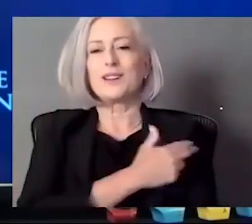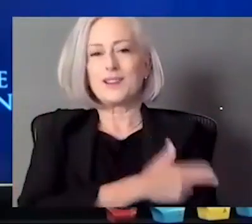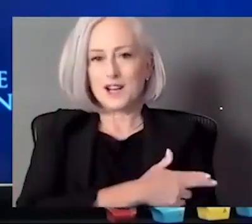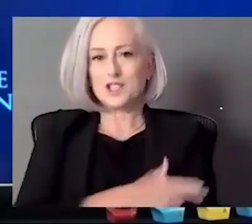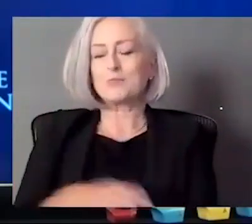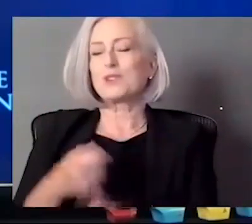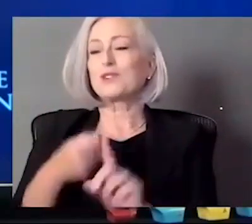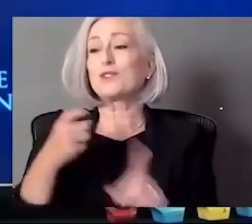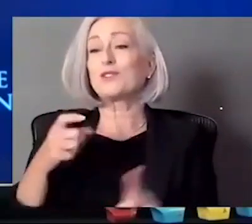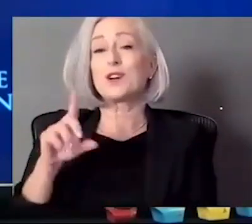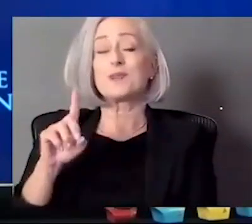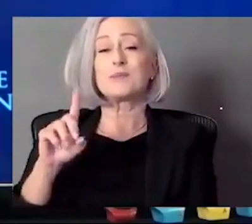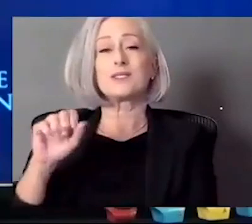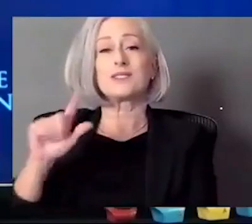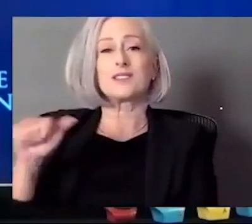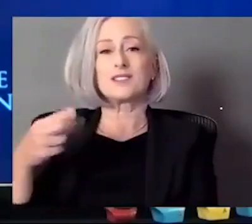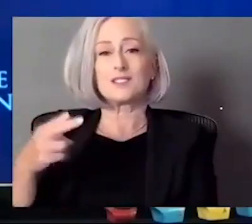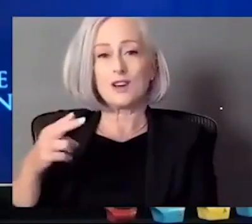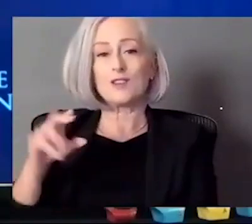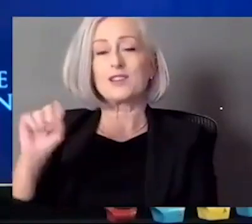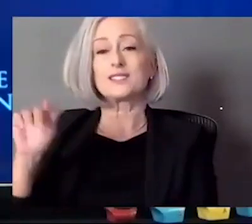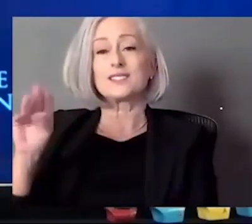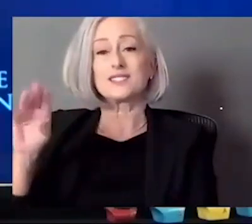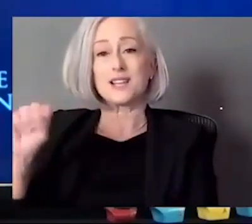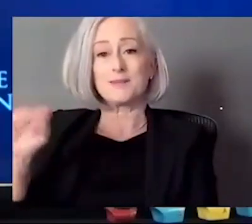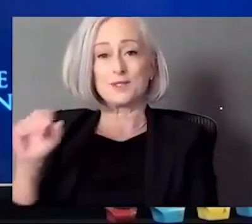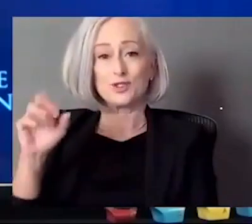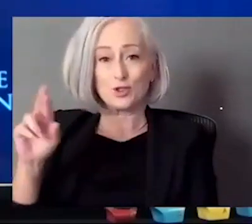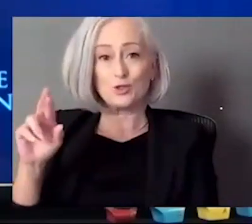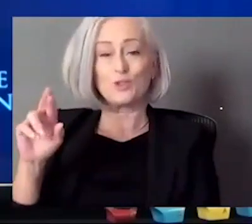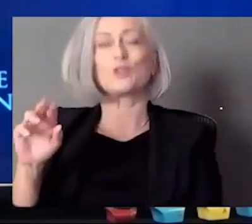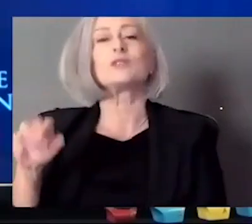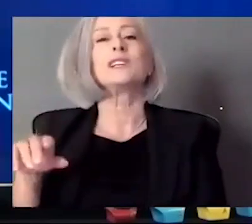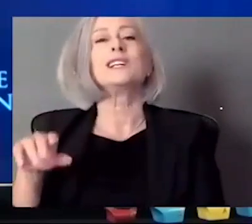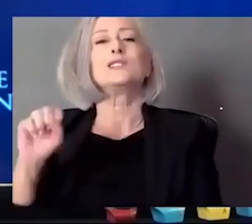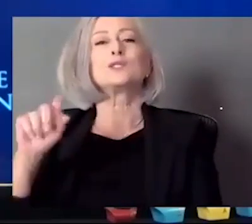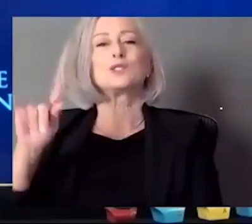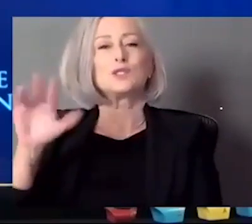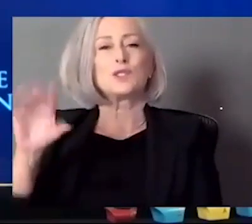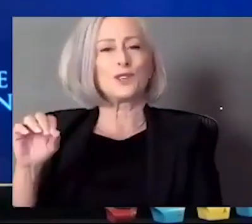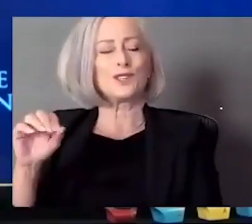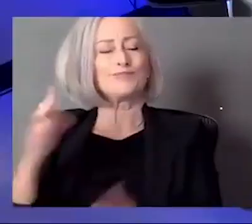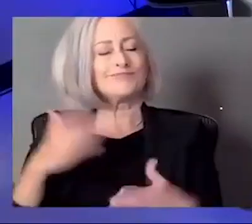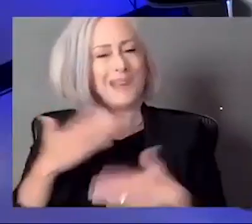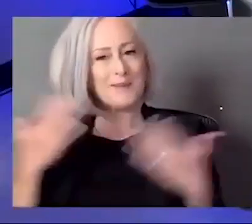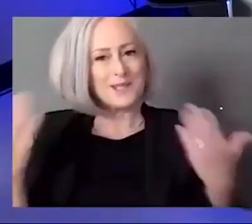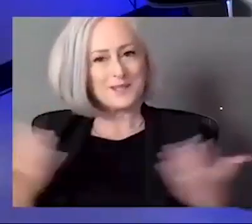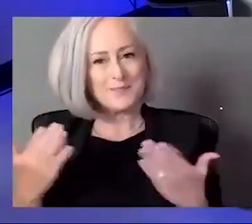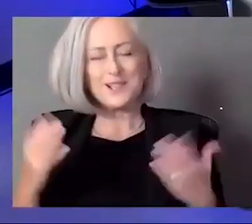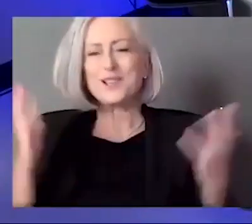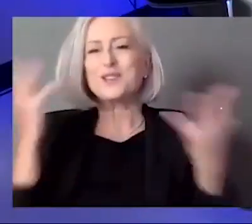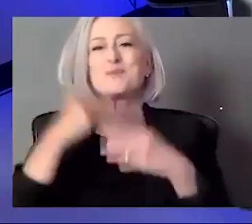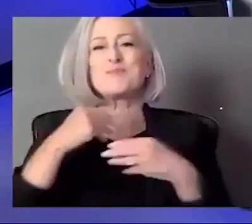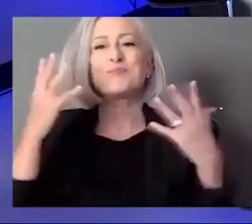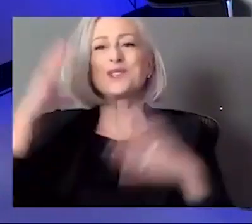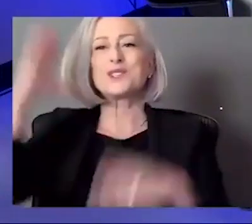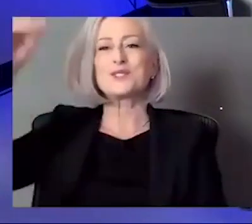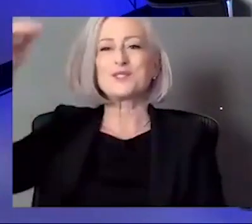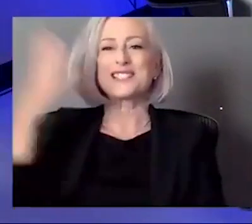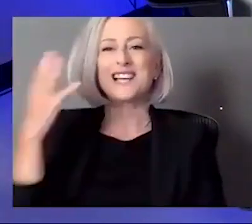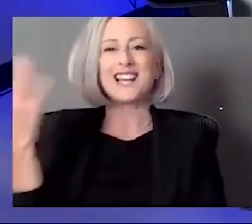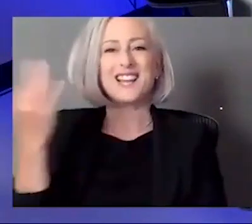Studio. Delighted to be back with you on a beautiful sunny Friday morning. Man, doesn't that feel good to be able to say the sun is